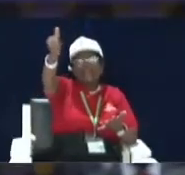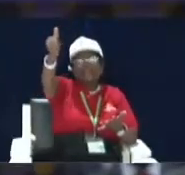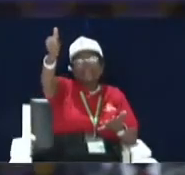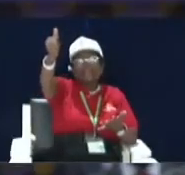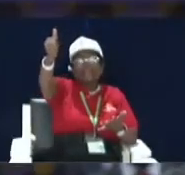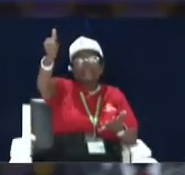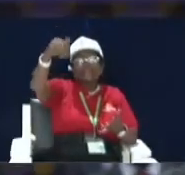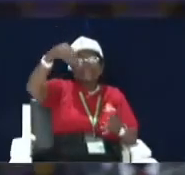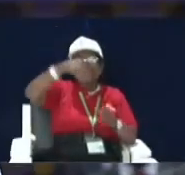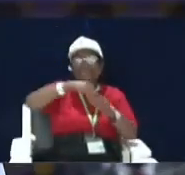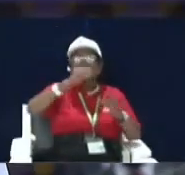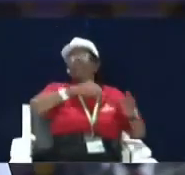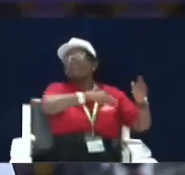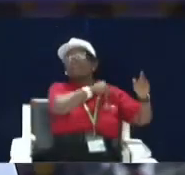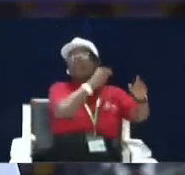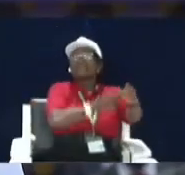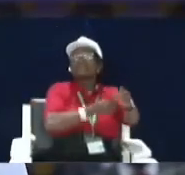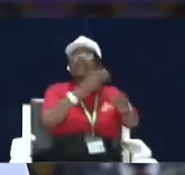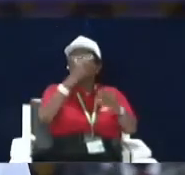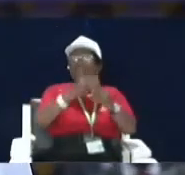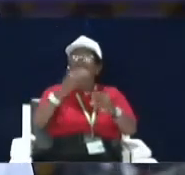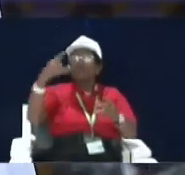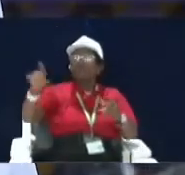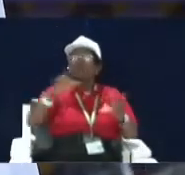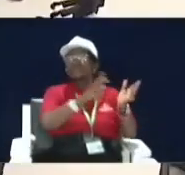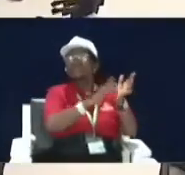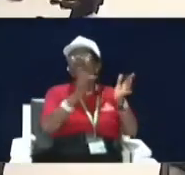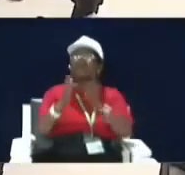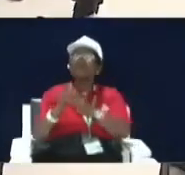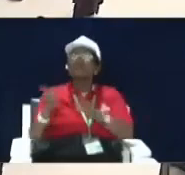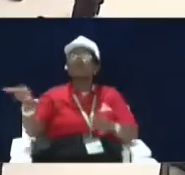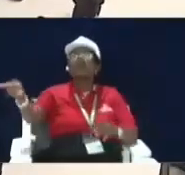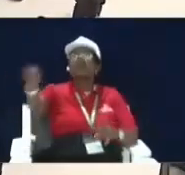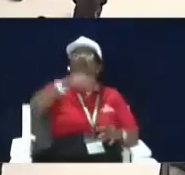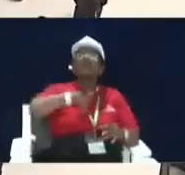In the mighty name of Jesus, you will no longer know sorrow.